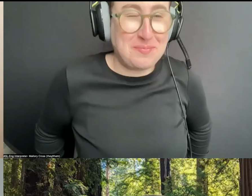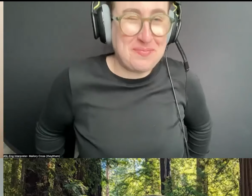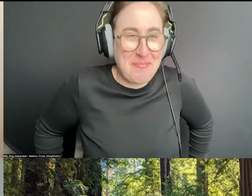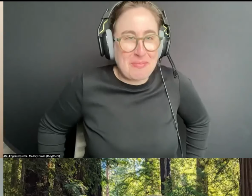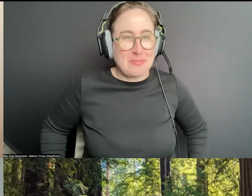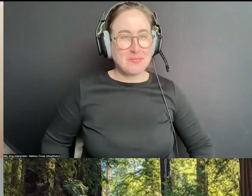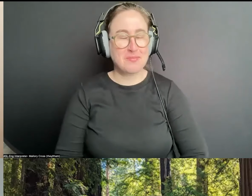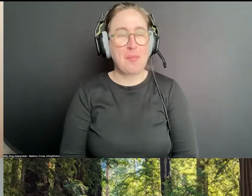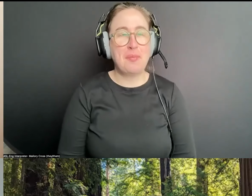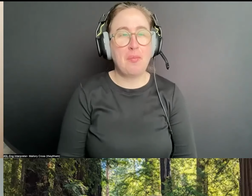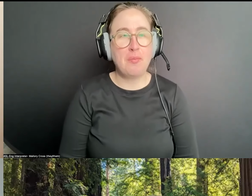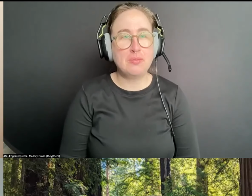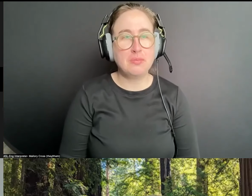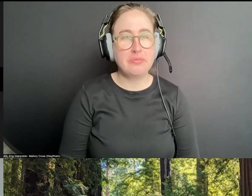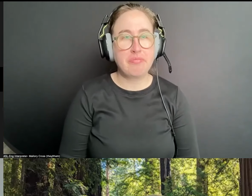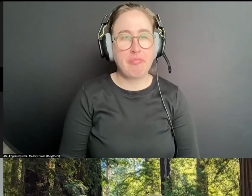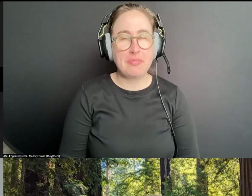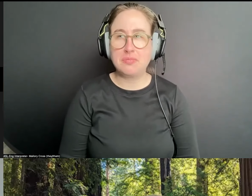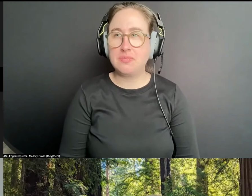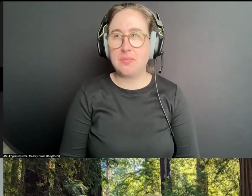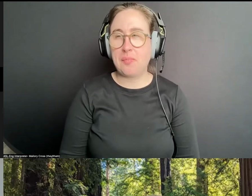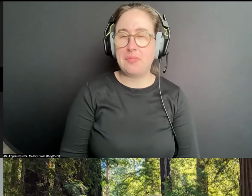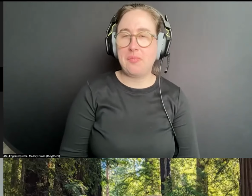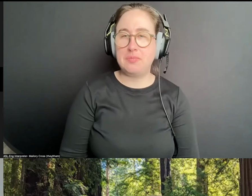Too. So you know,